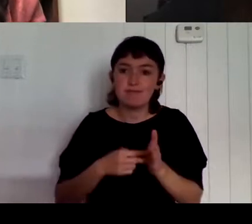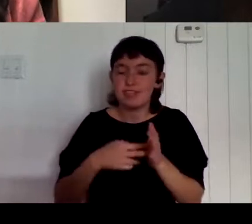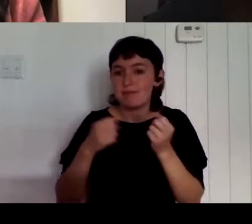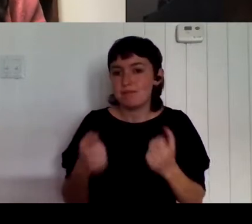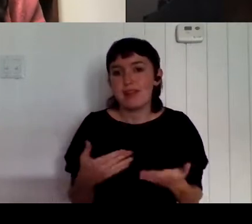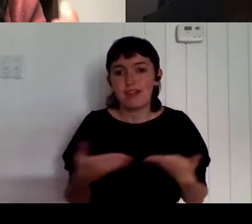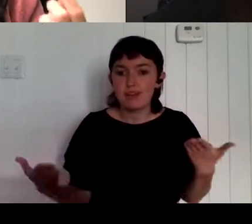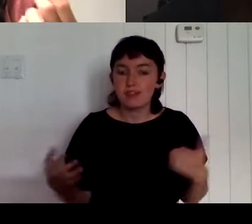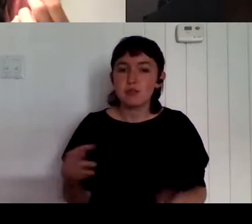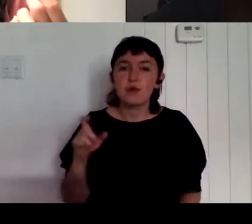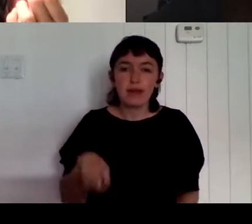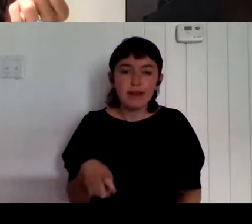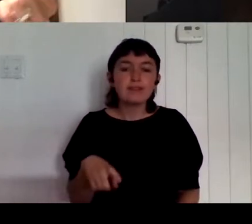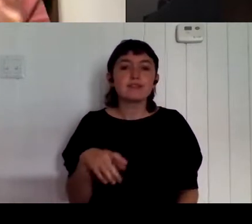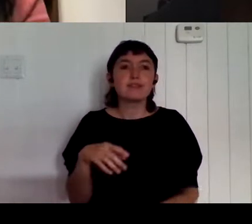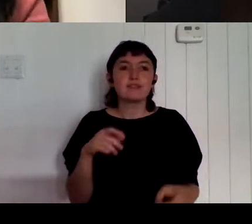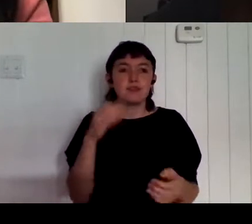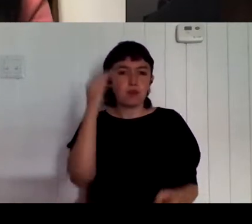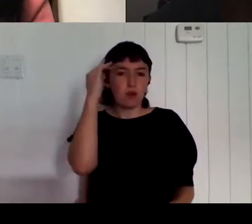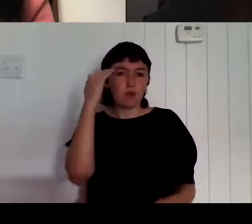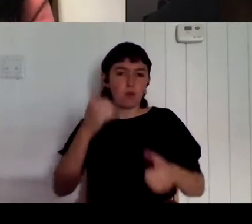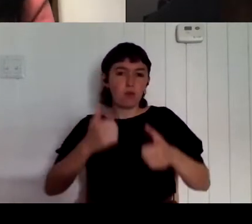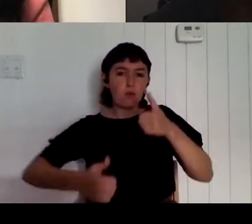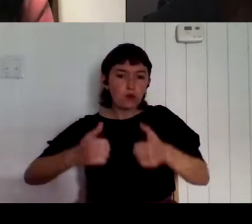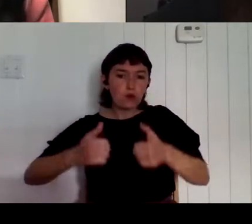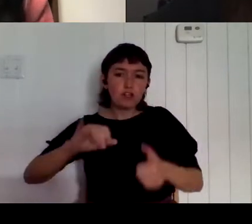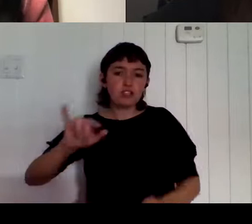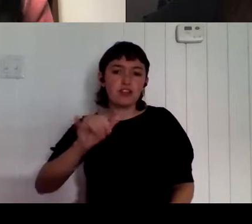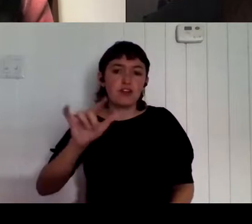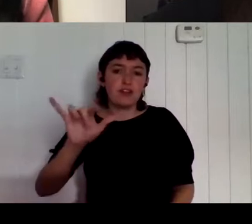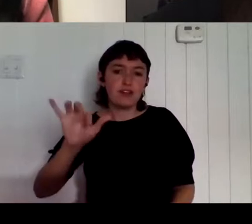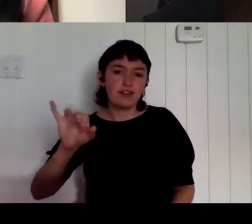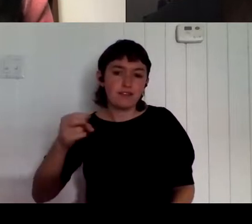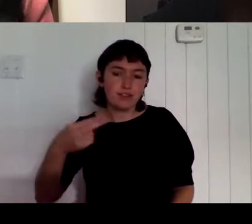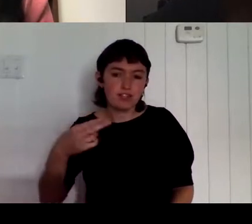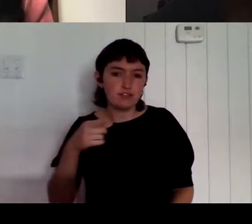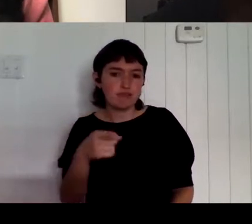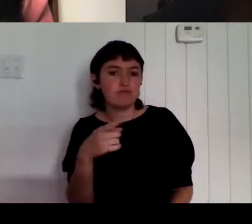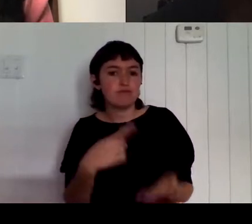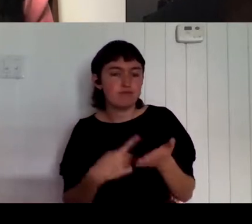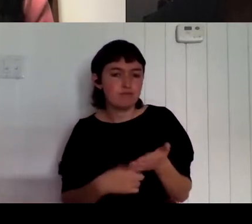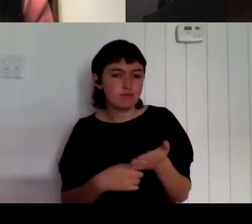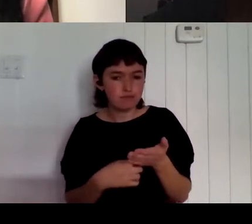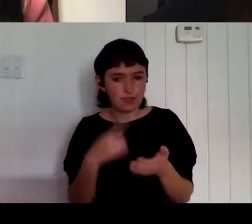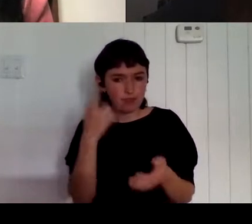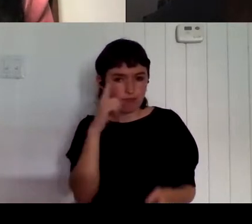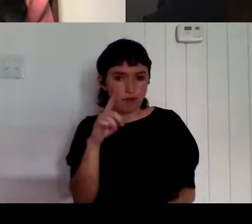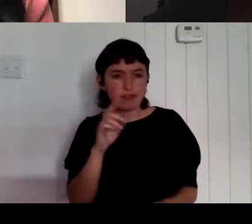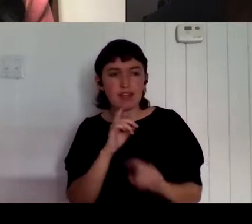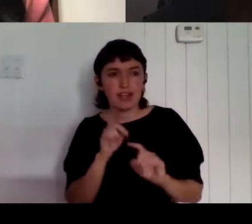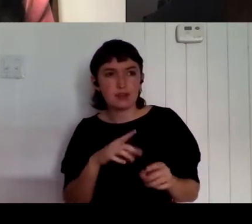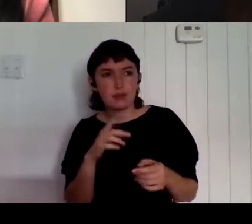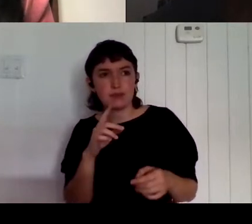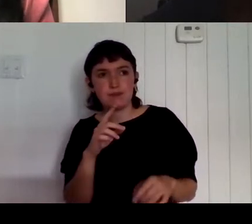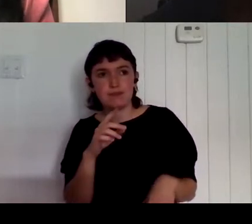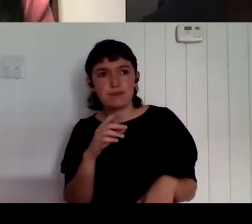thinking about to know exactly answers about all of them. Yeah, for sure. Cool. All right. Um, so,